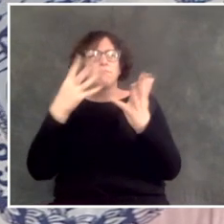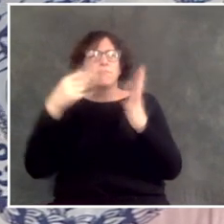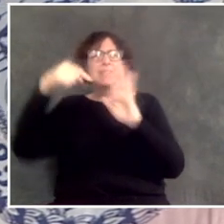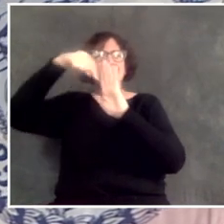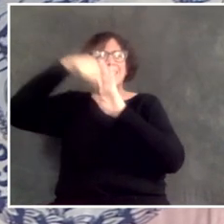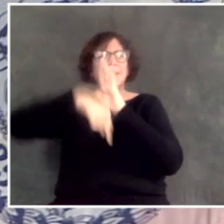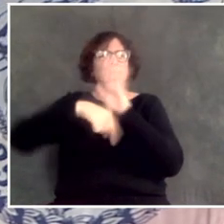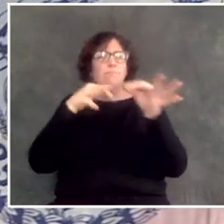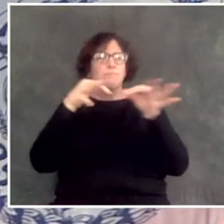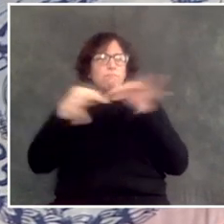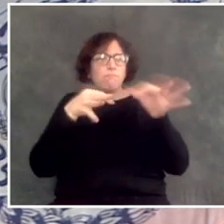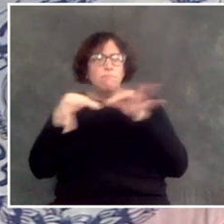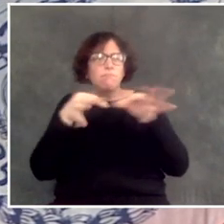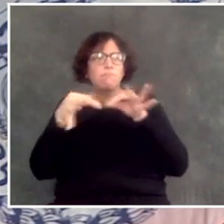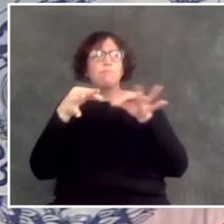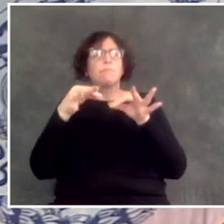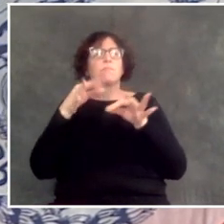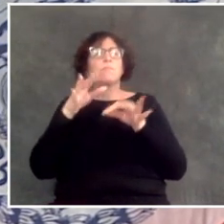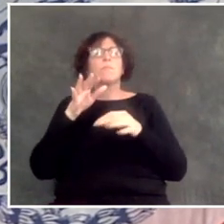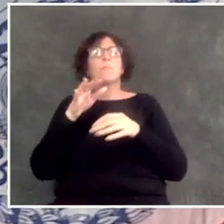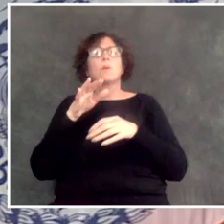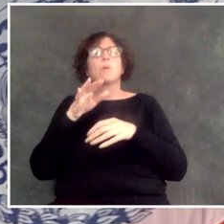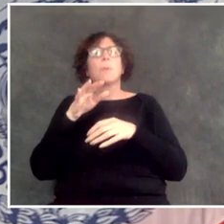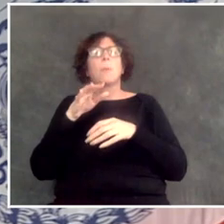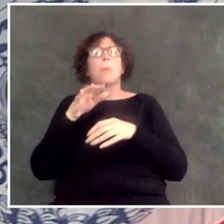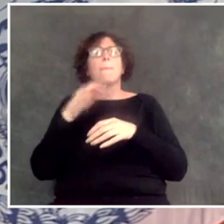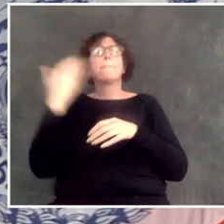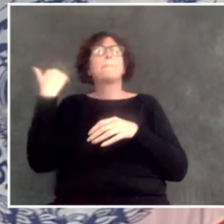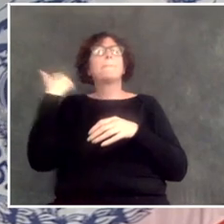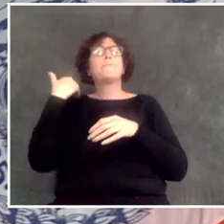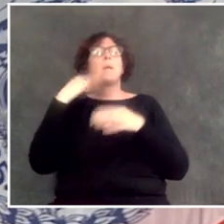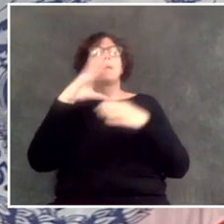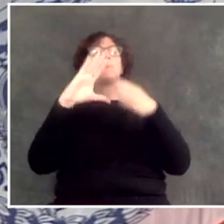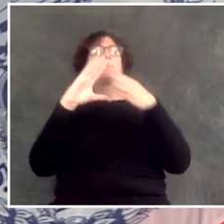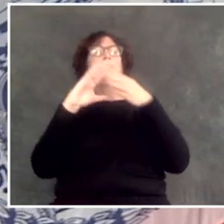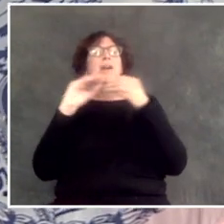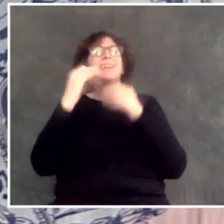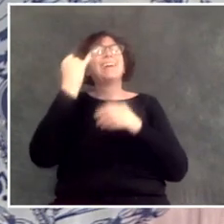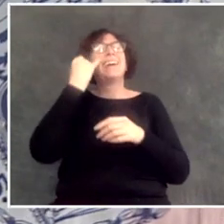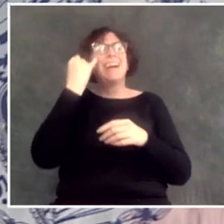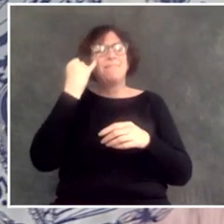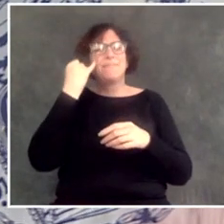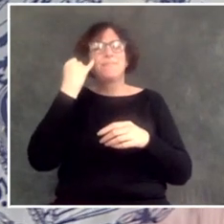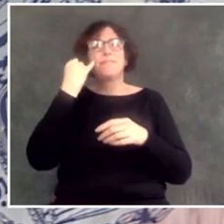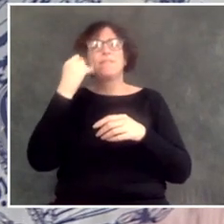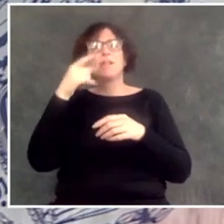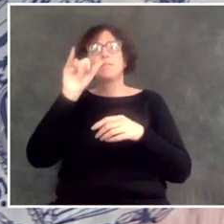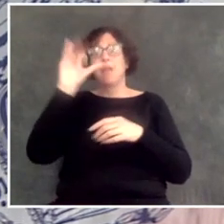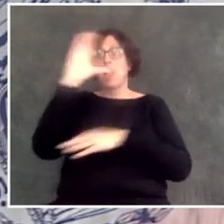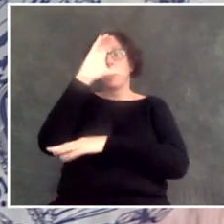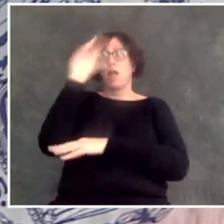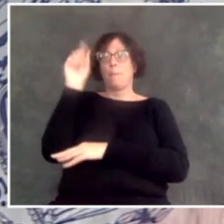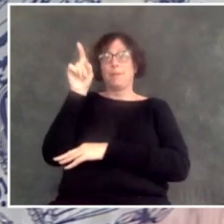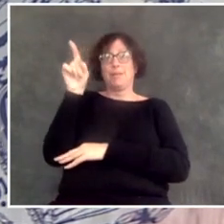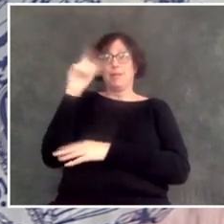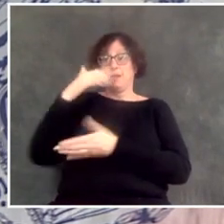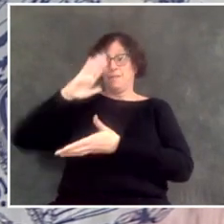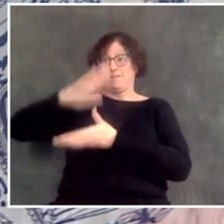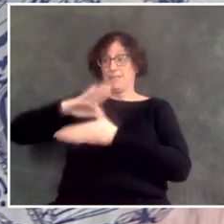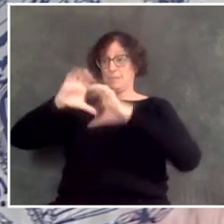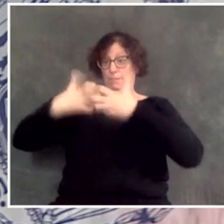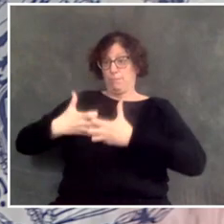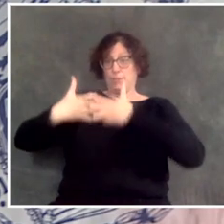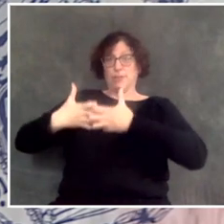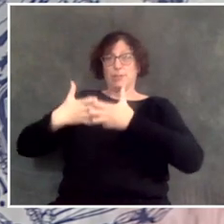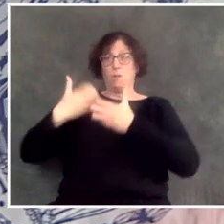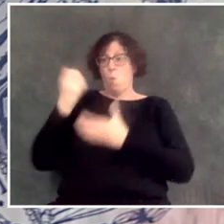PPE, that potentially, if they don't want to voluntarily give it up, the NYPD will go take. Sort of, how do you find these people